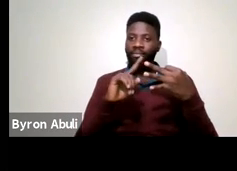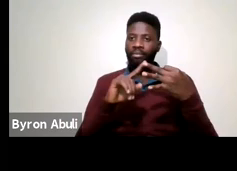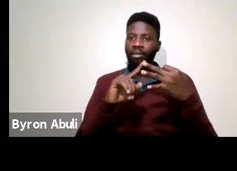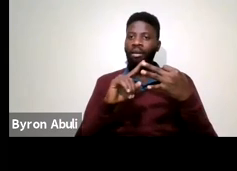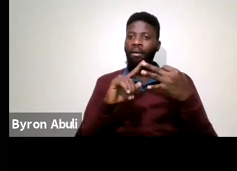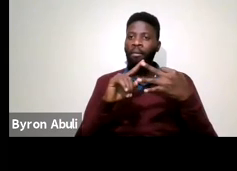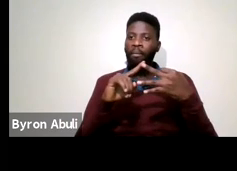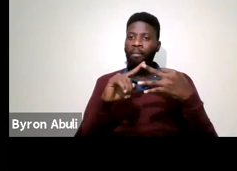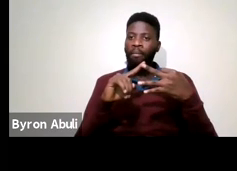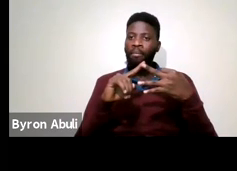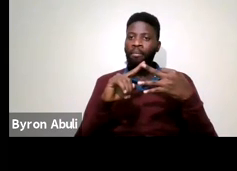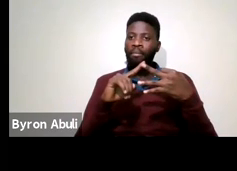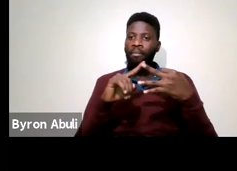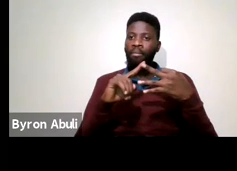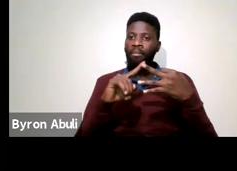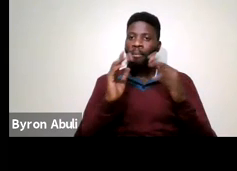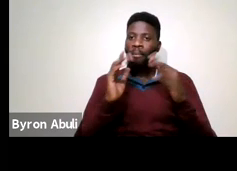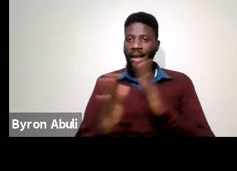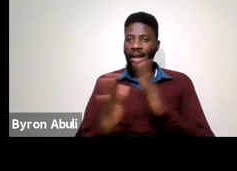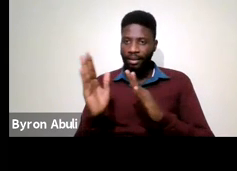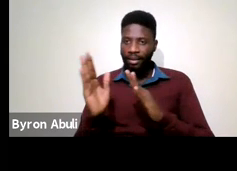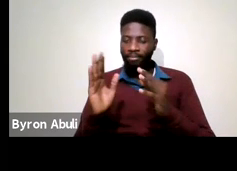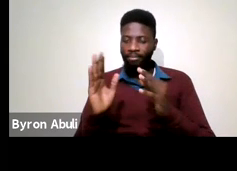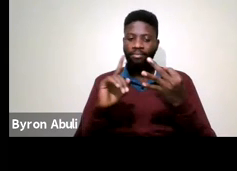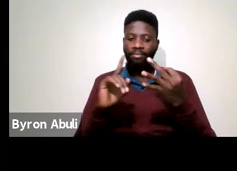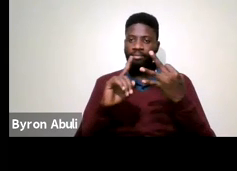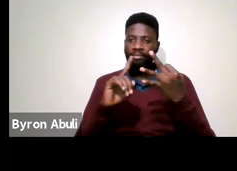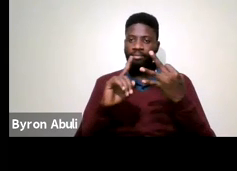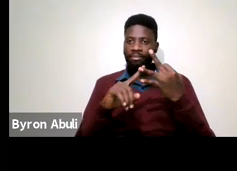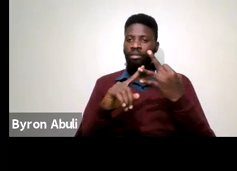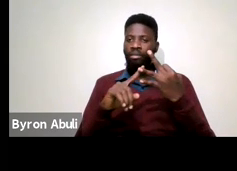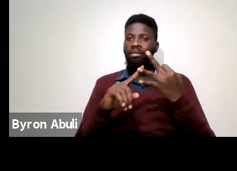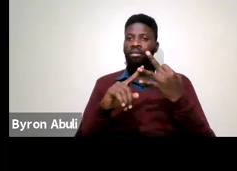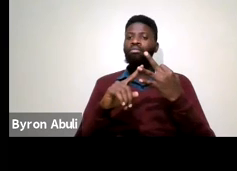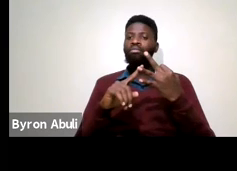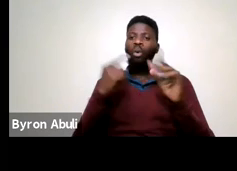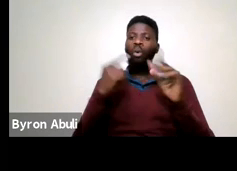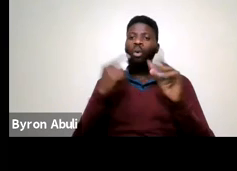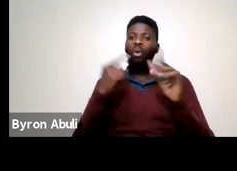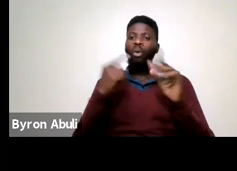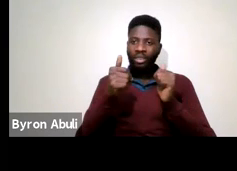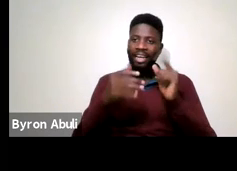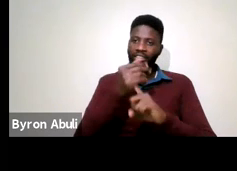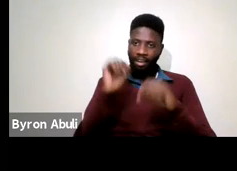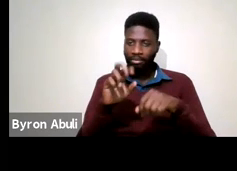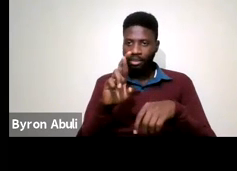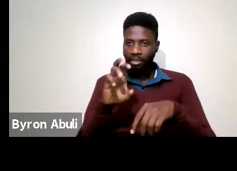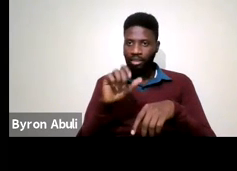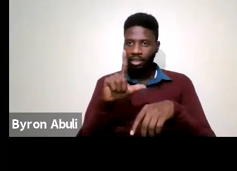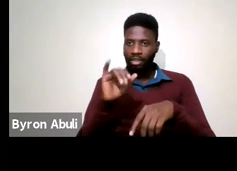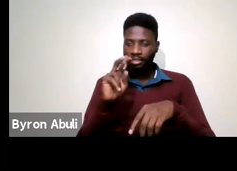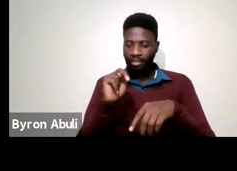You have brought in something called being realistic goals. In other words, it's an opportunity to exploit your full